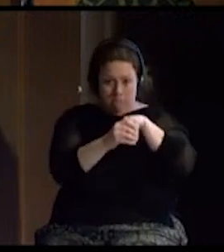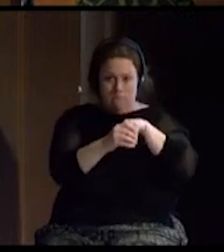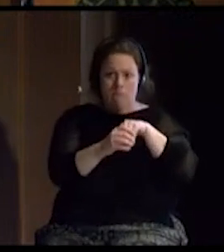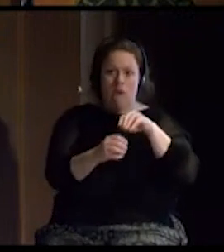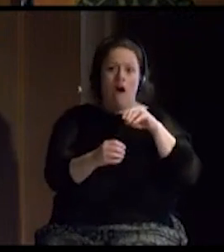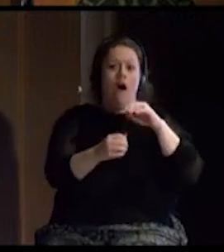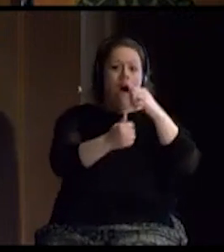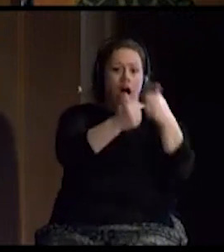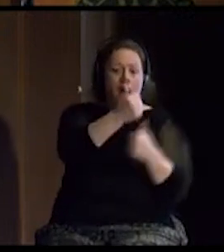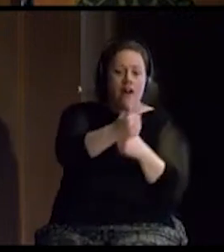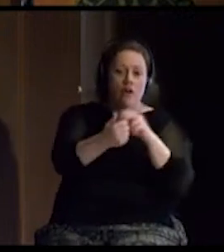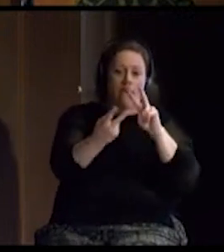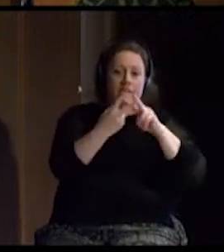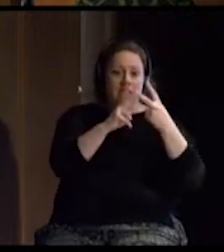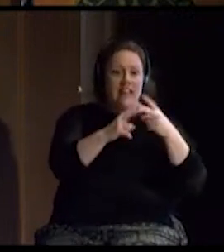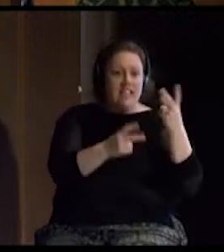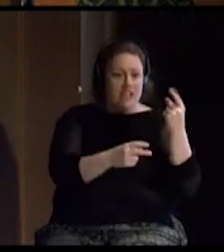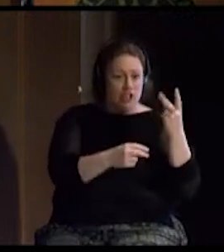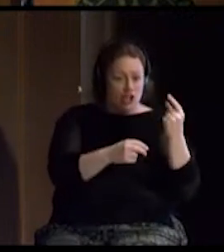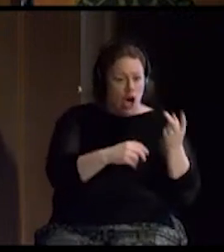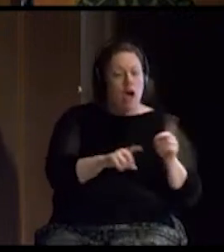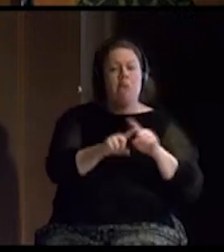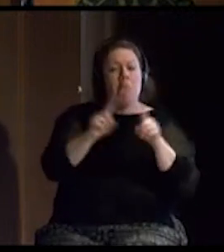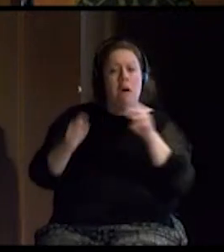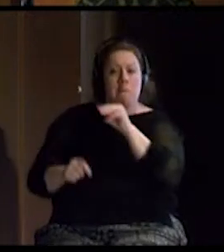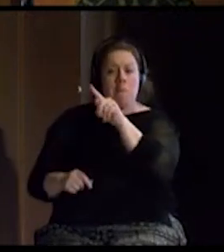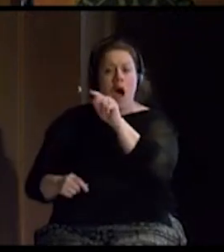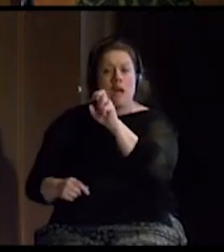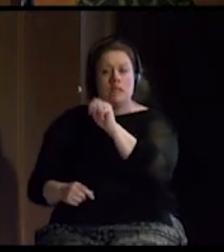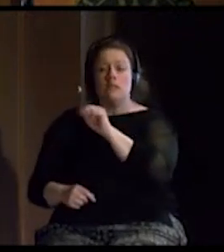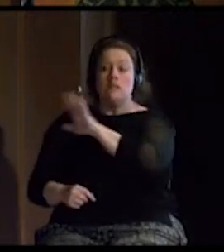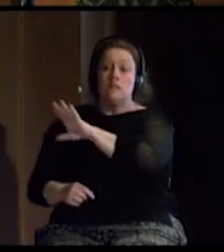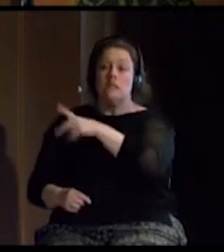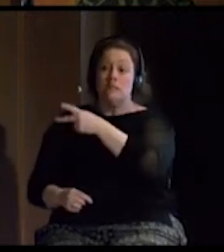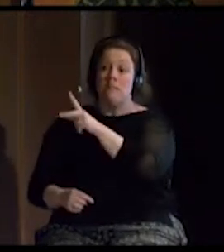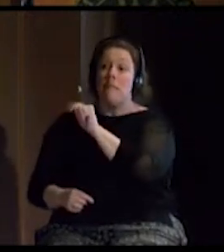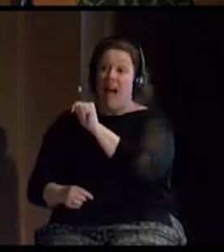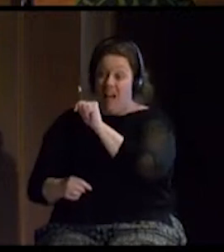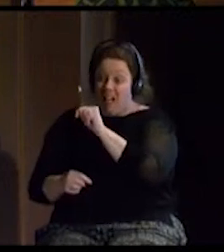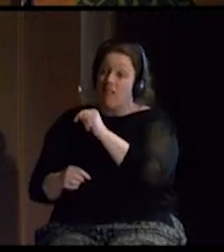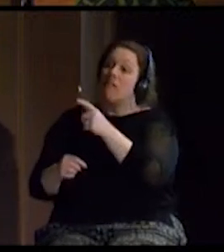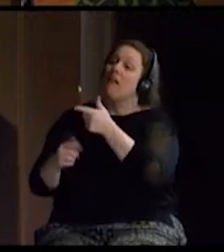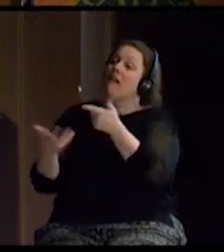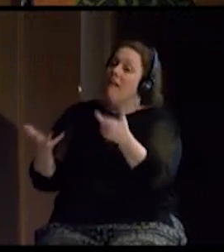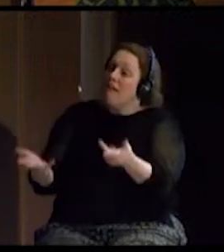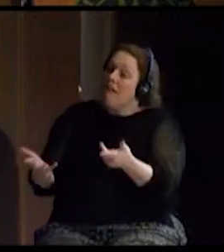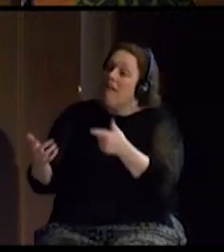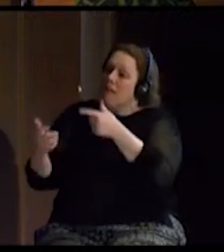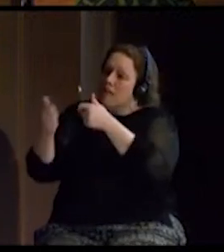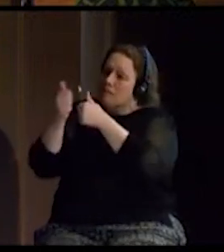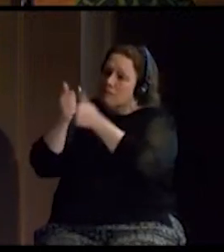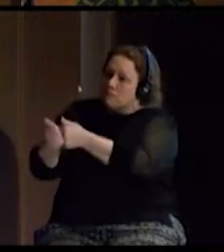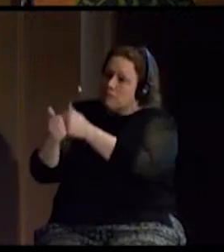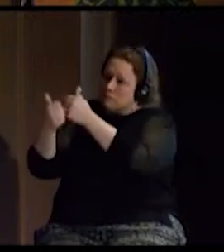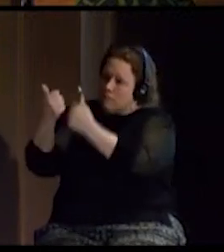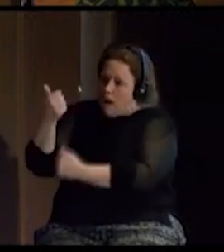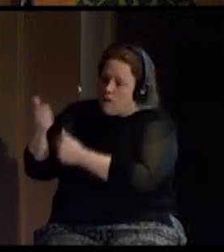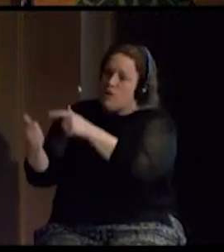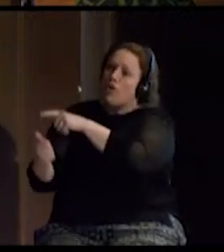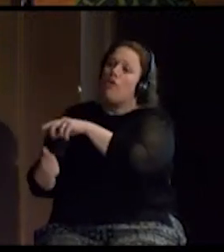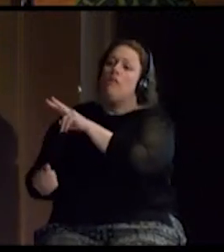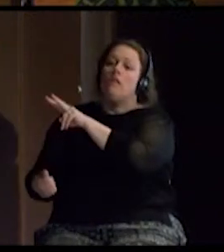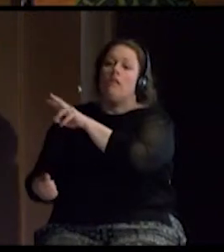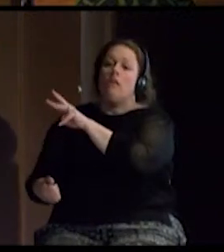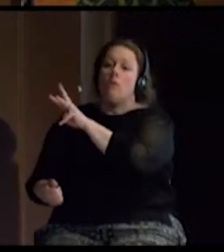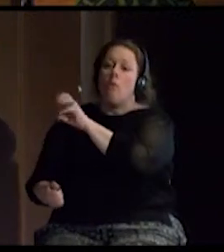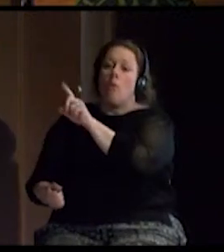dog whose hair was used for textiles by the Coast Salish. So this analysis shows that you can't go by the classical morphometric